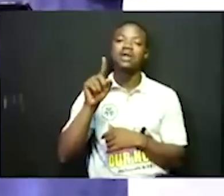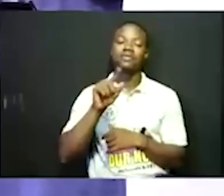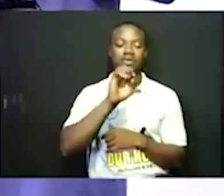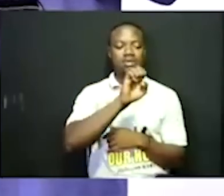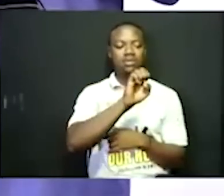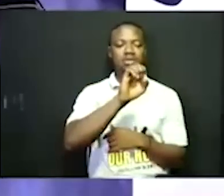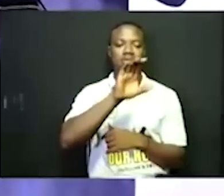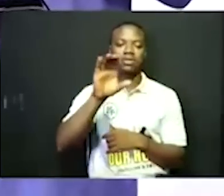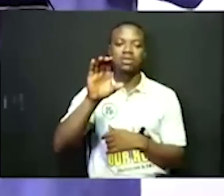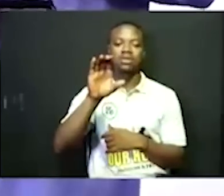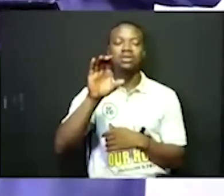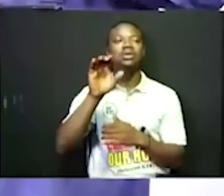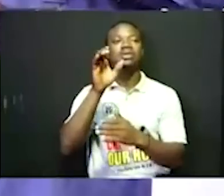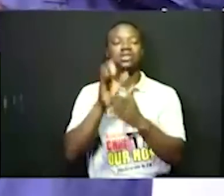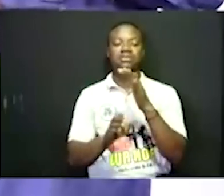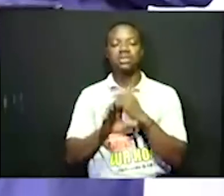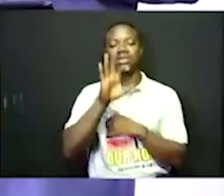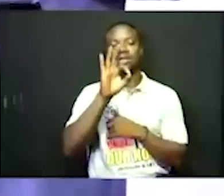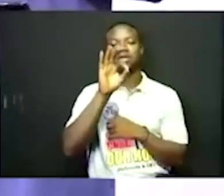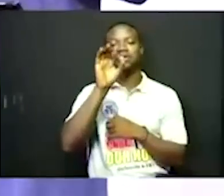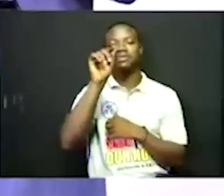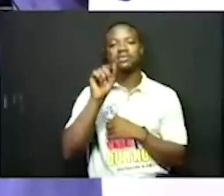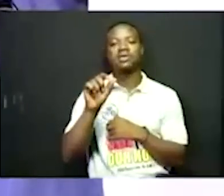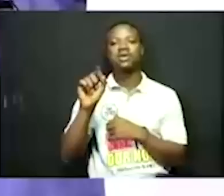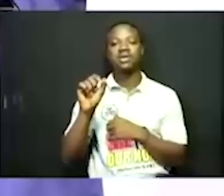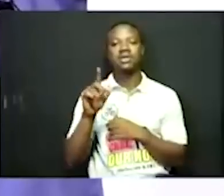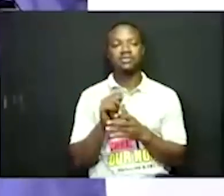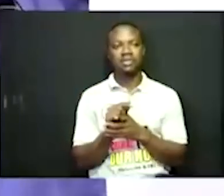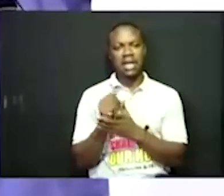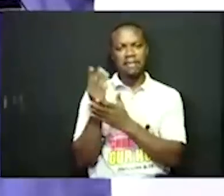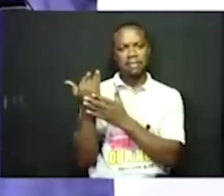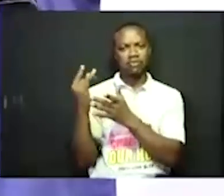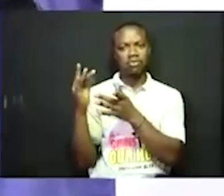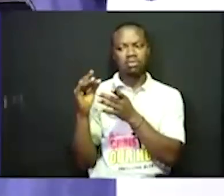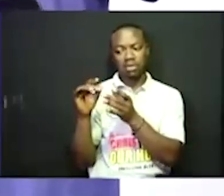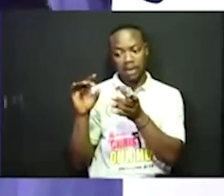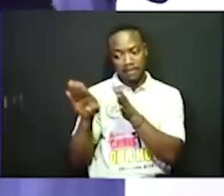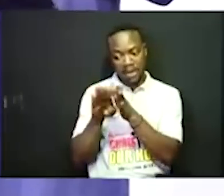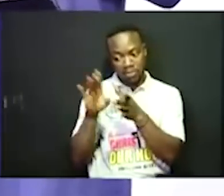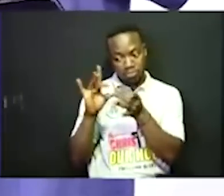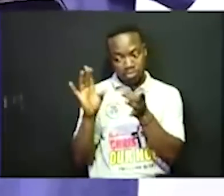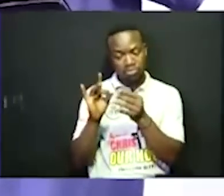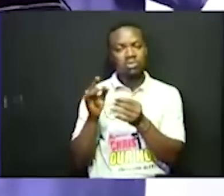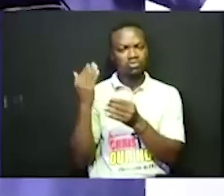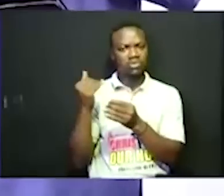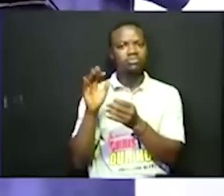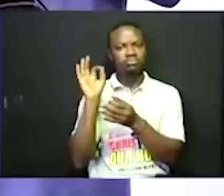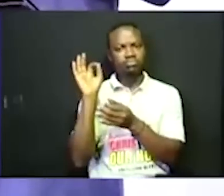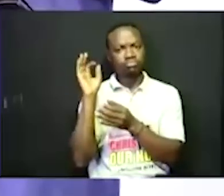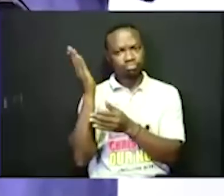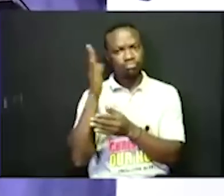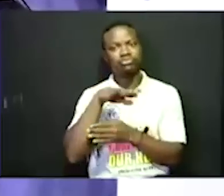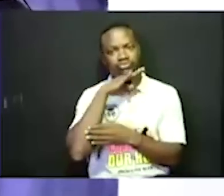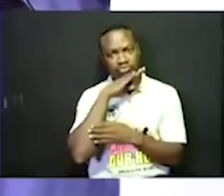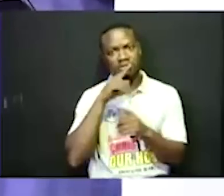9, verse 11. We dealt with this scripture not quite long ago. But I want us